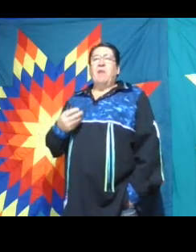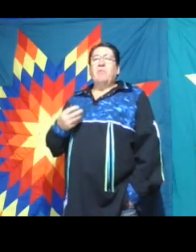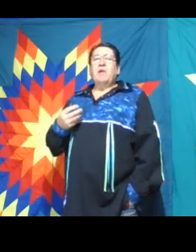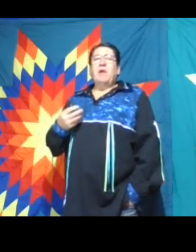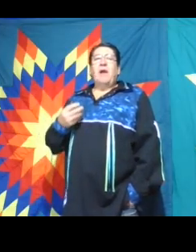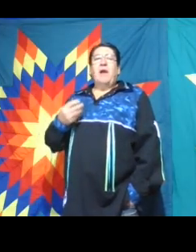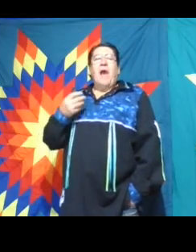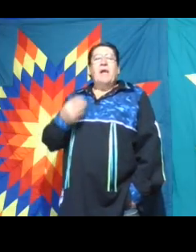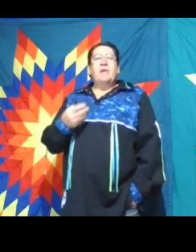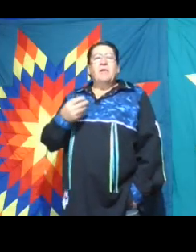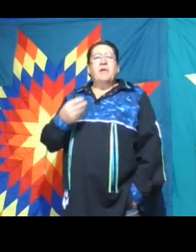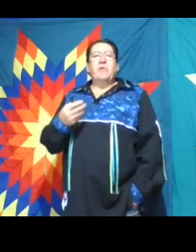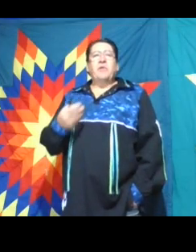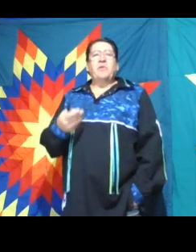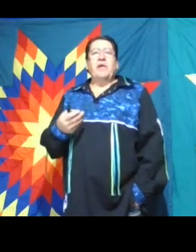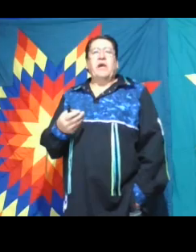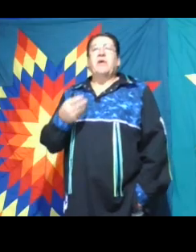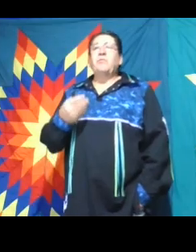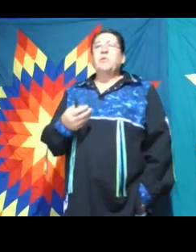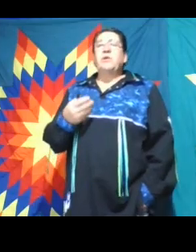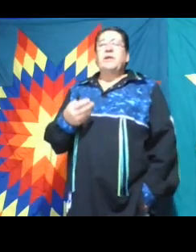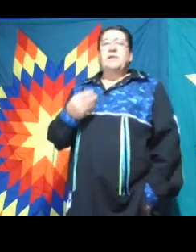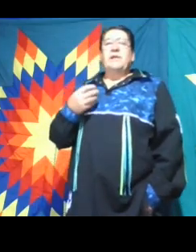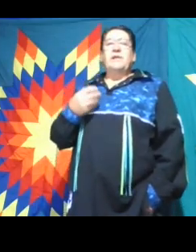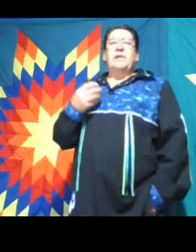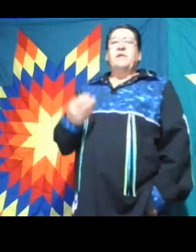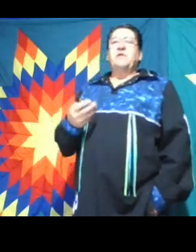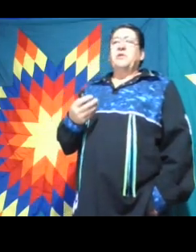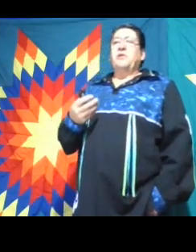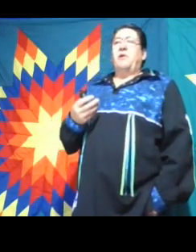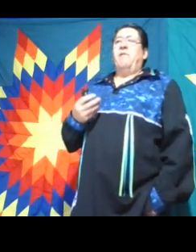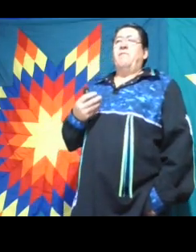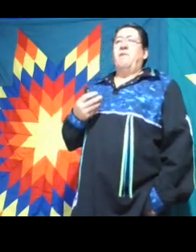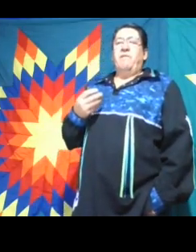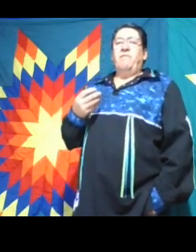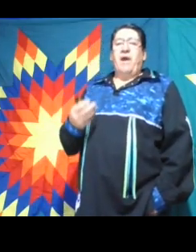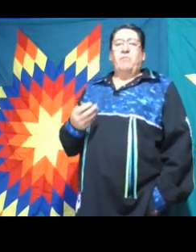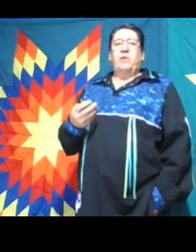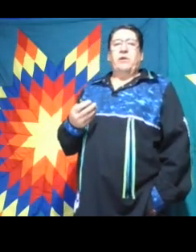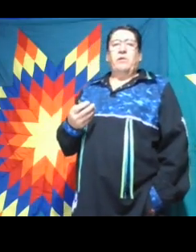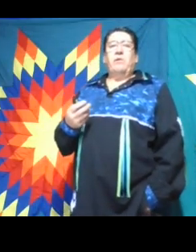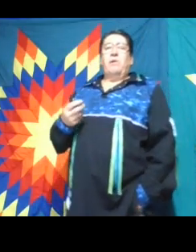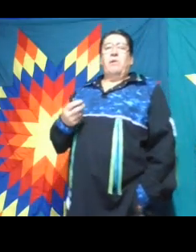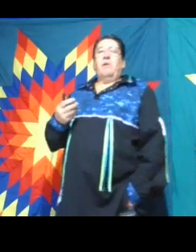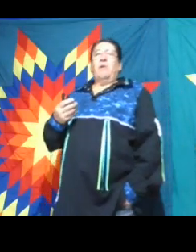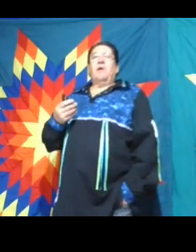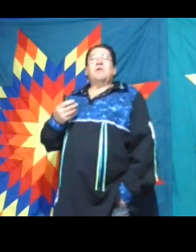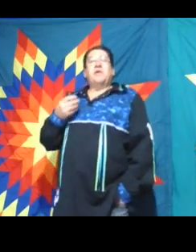our family and our community. Our community is an extension of our family.